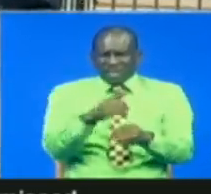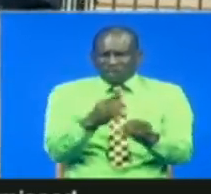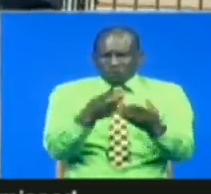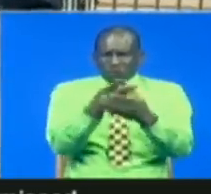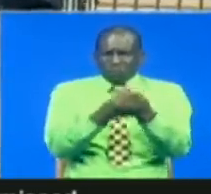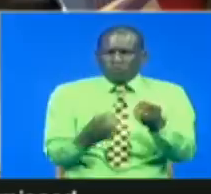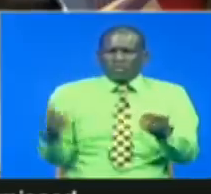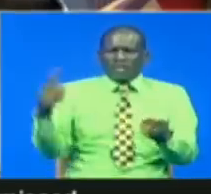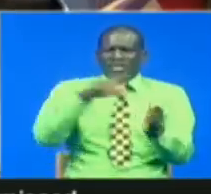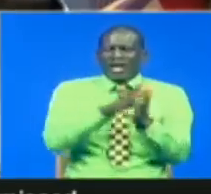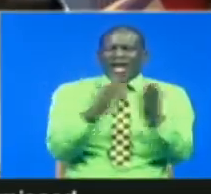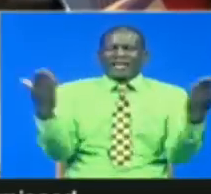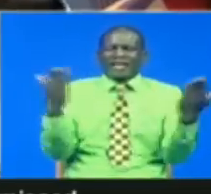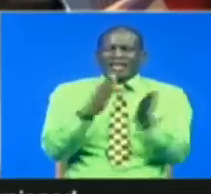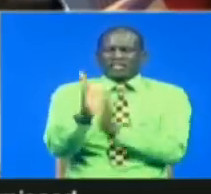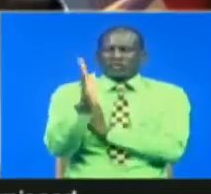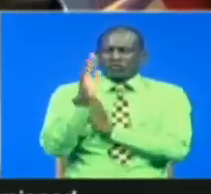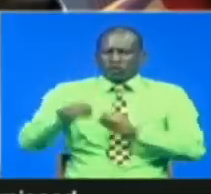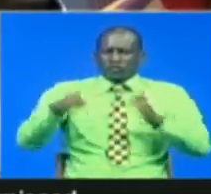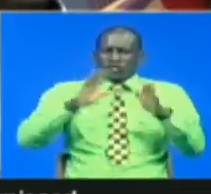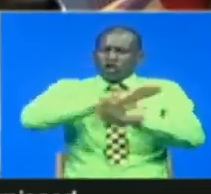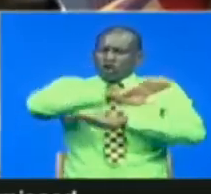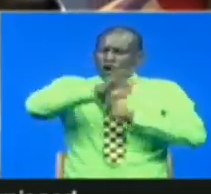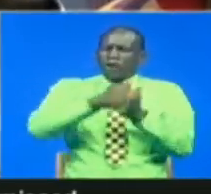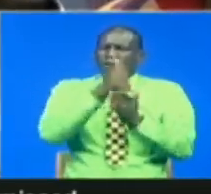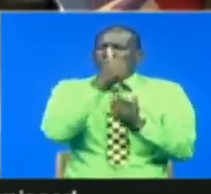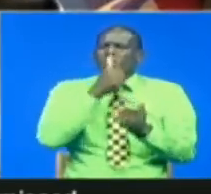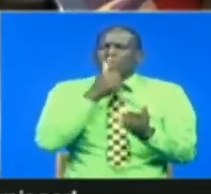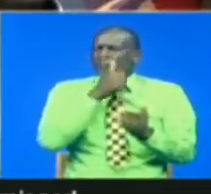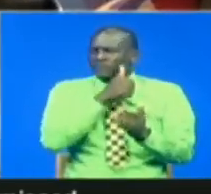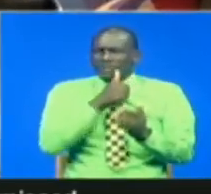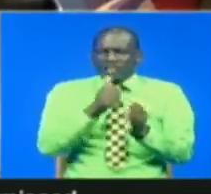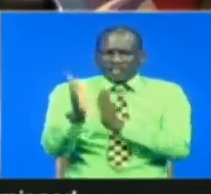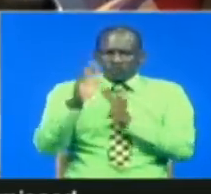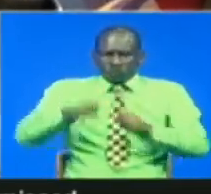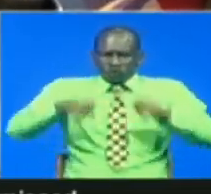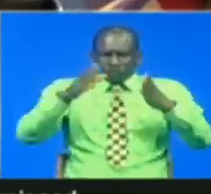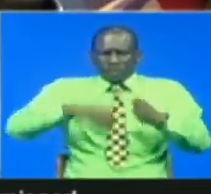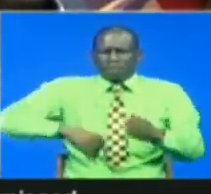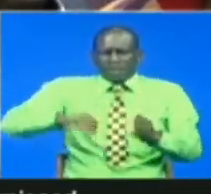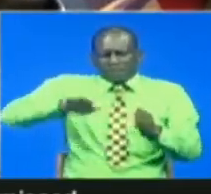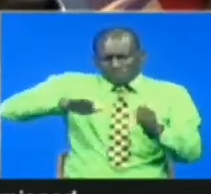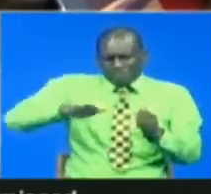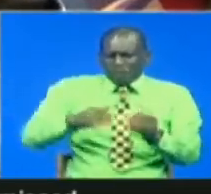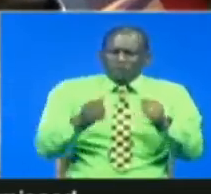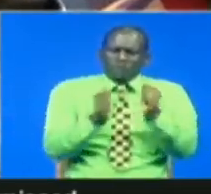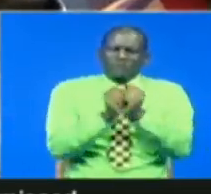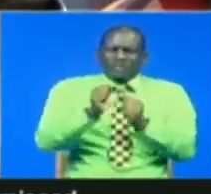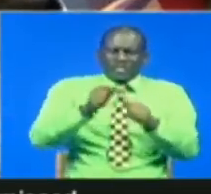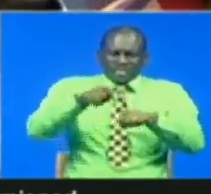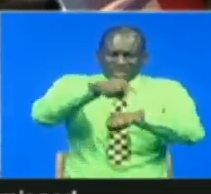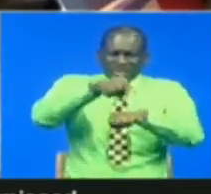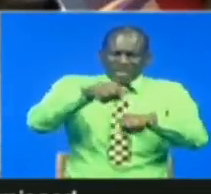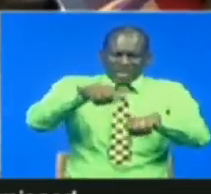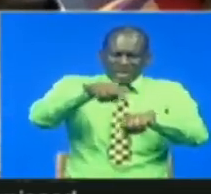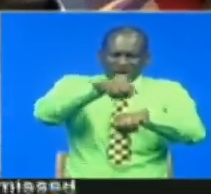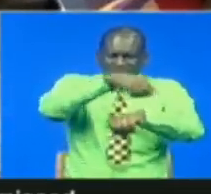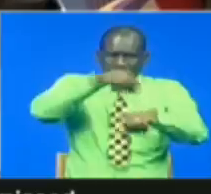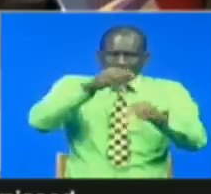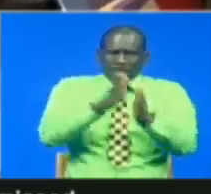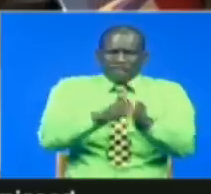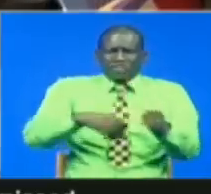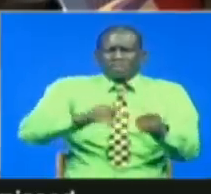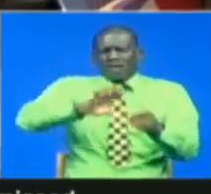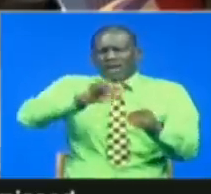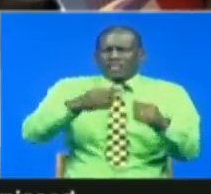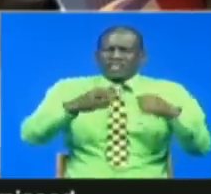night guards. All private security companies pay minimum wage, which is around 15,000. They pay extra hours, which is around 8,700. Then